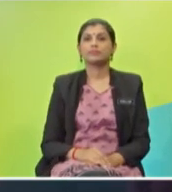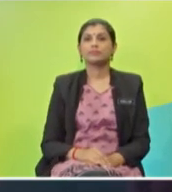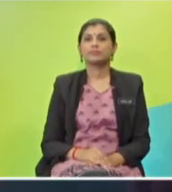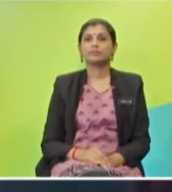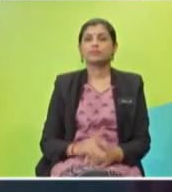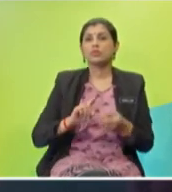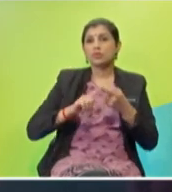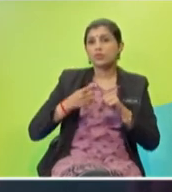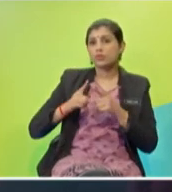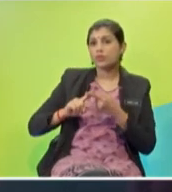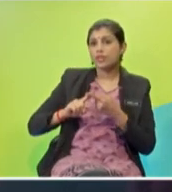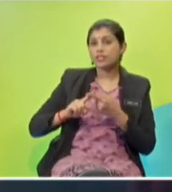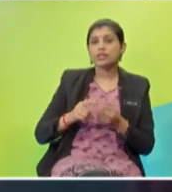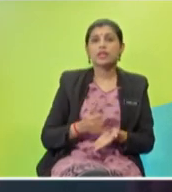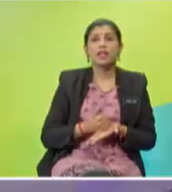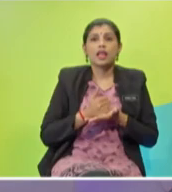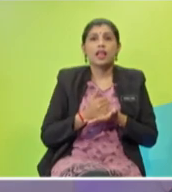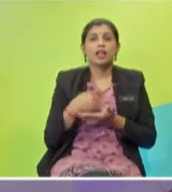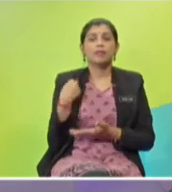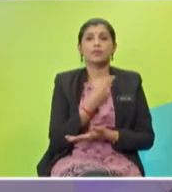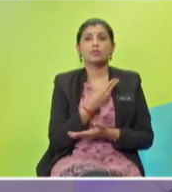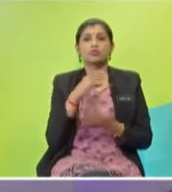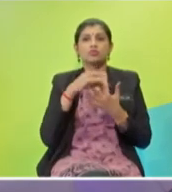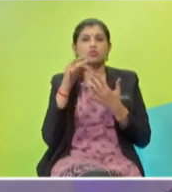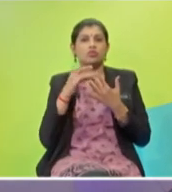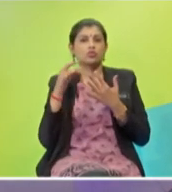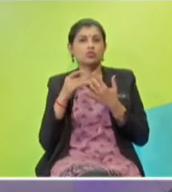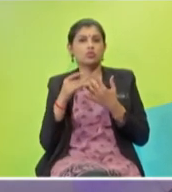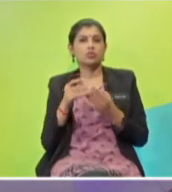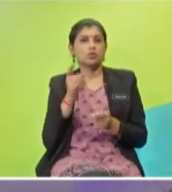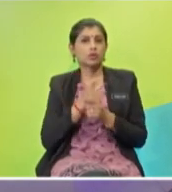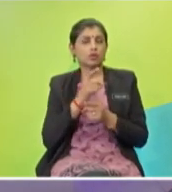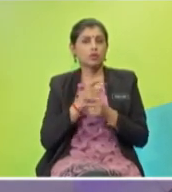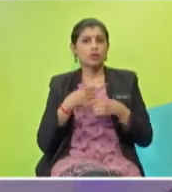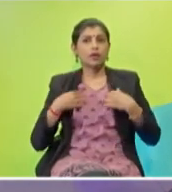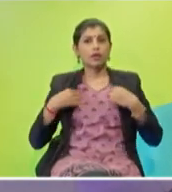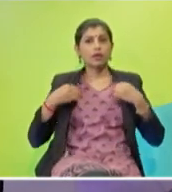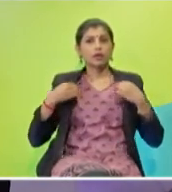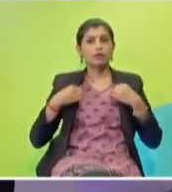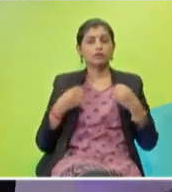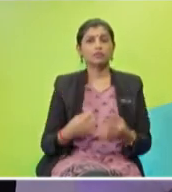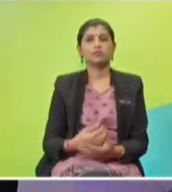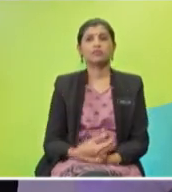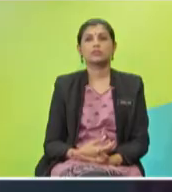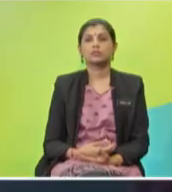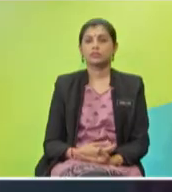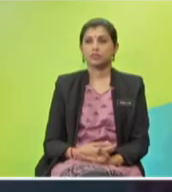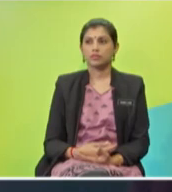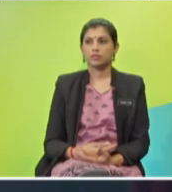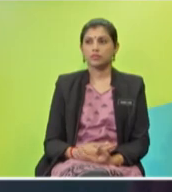clothes for me. Because I can't be going with a chef's hat and an apron, right? yeah, that doesn't look too suitable for the